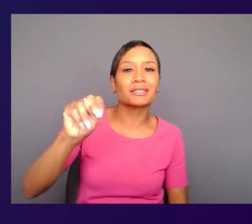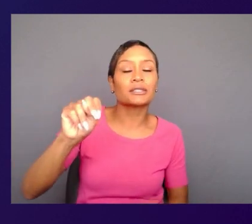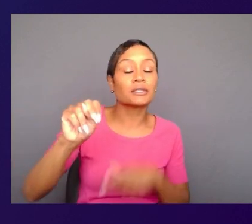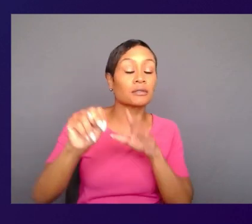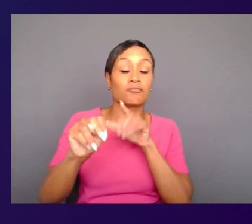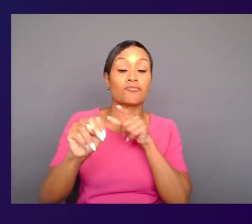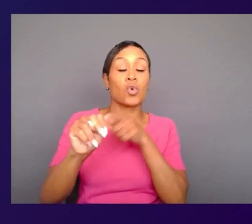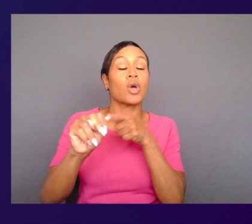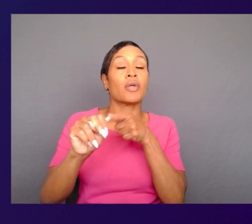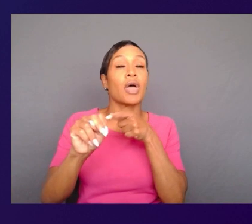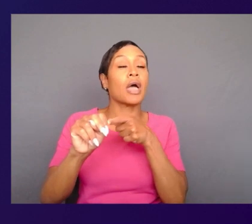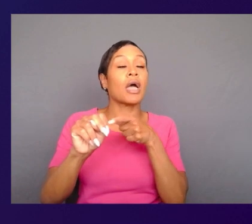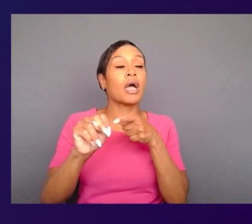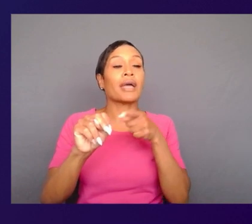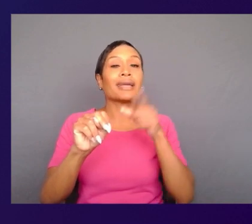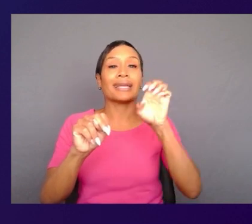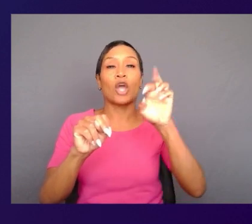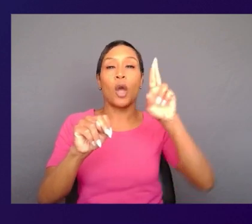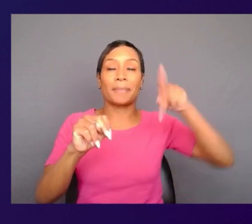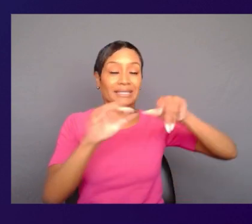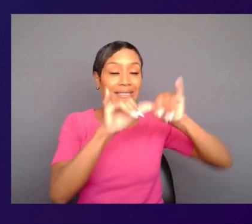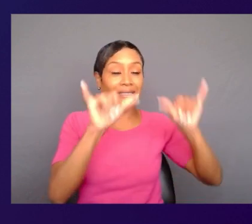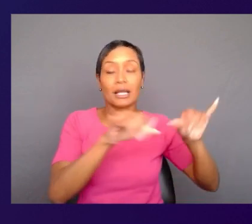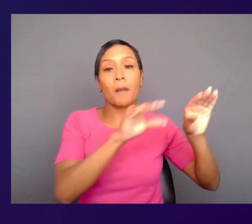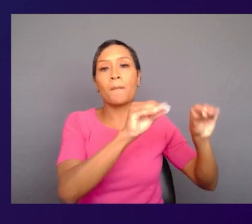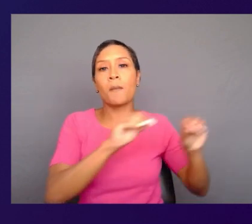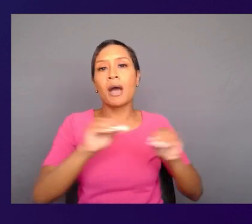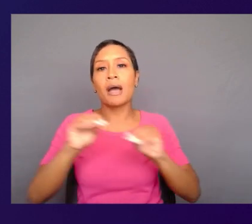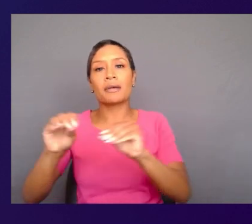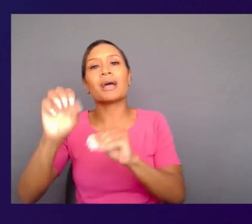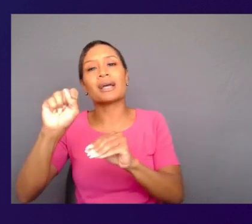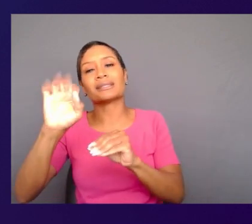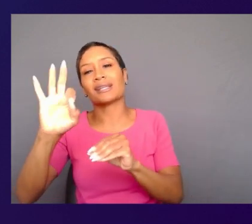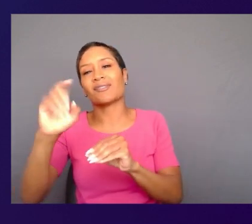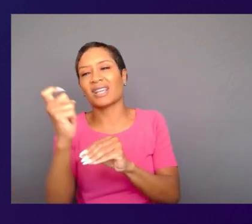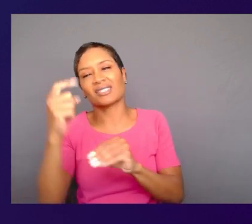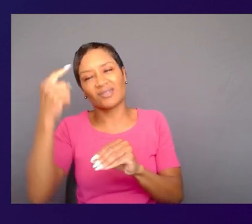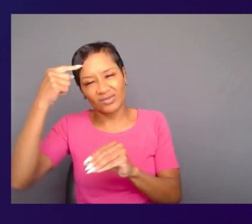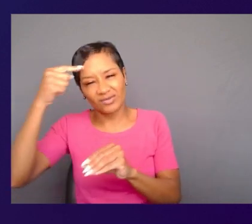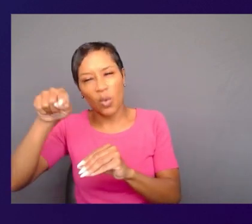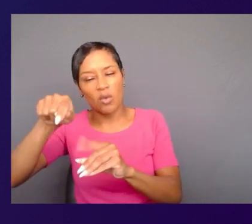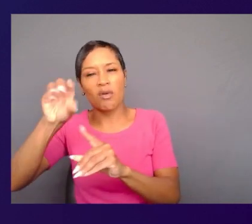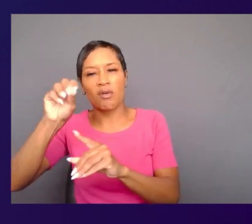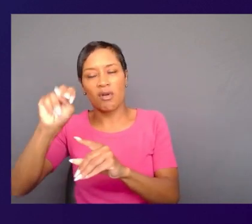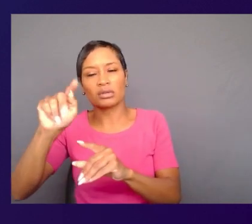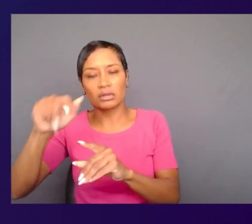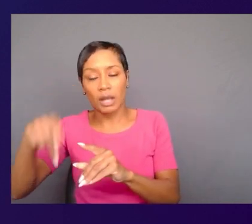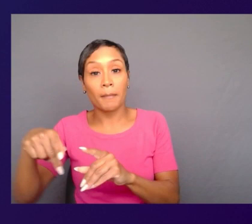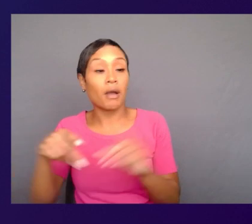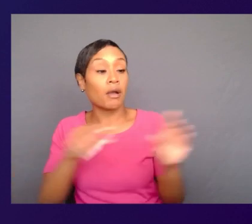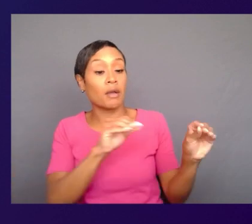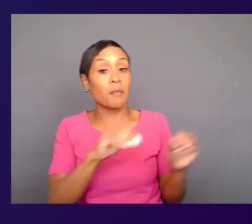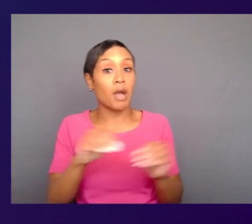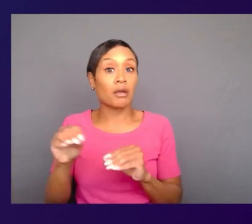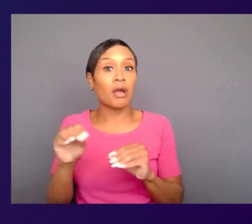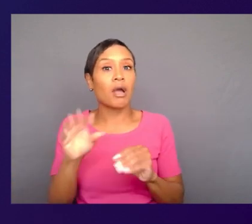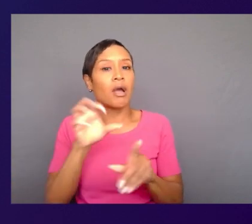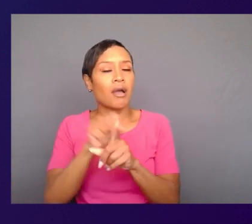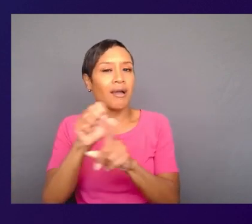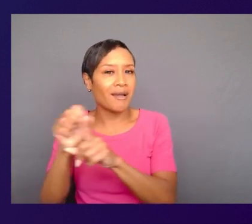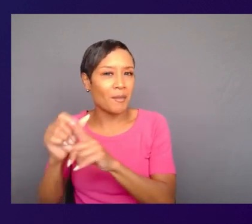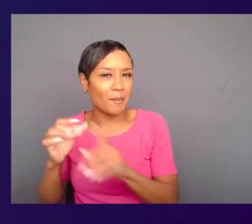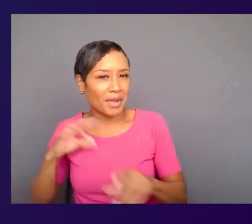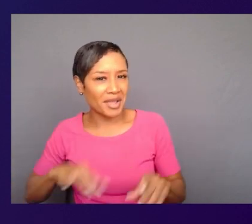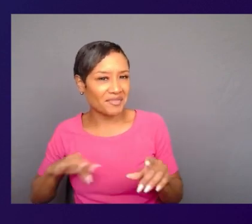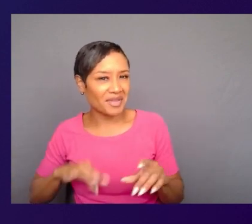their ERP systems over to FSx for ONTAP, and in doing so, they were able to achieve some pretty exciting benefits. They're able